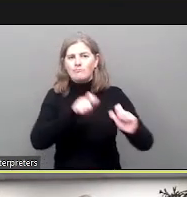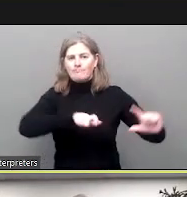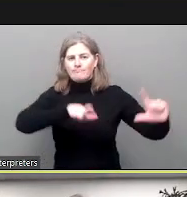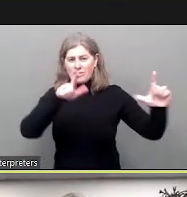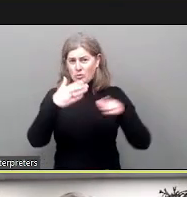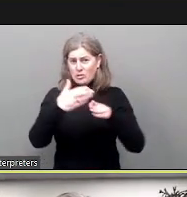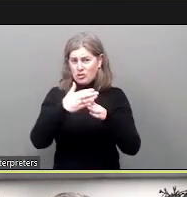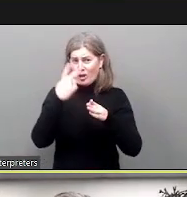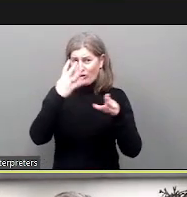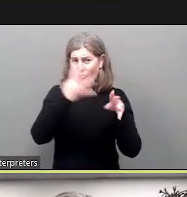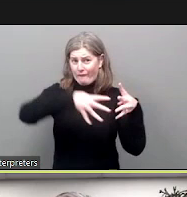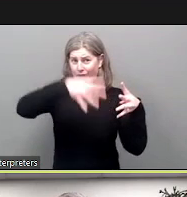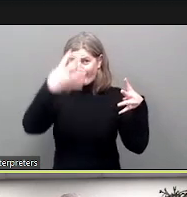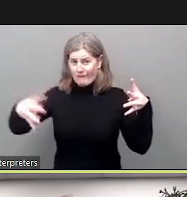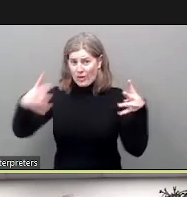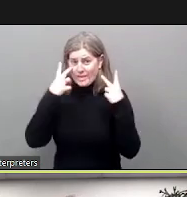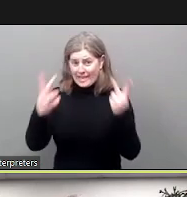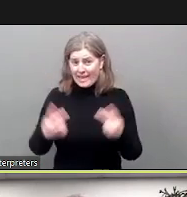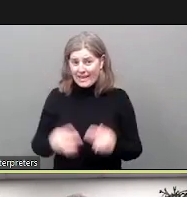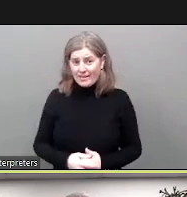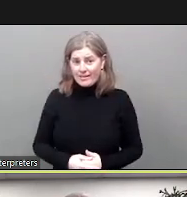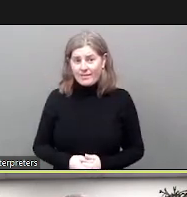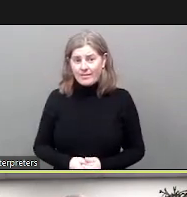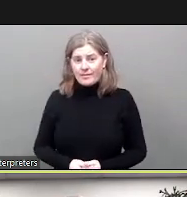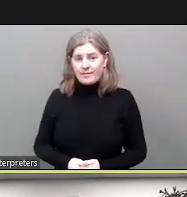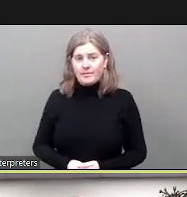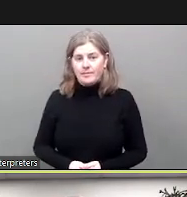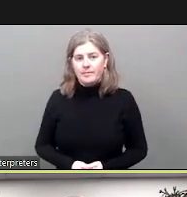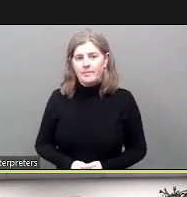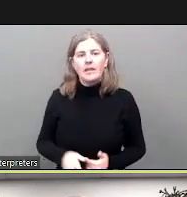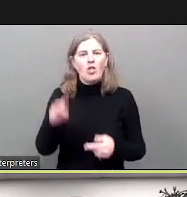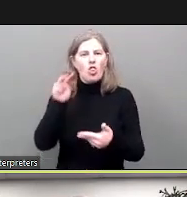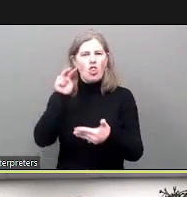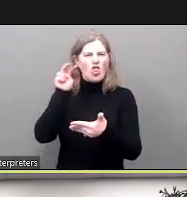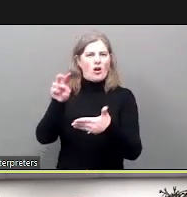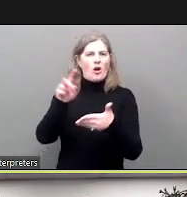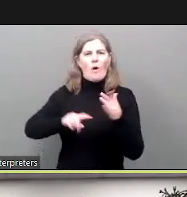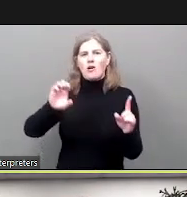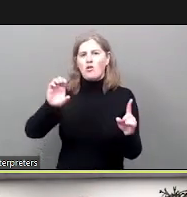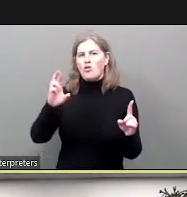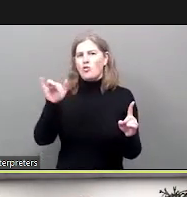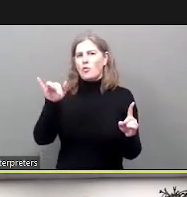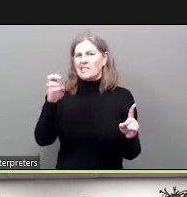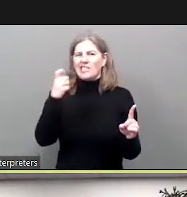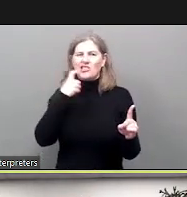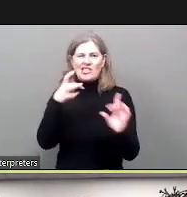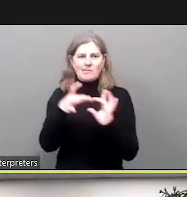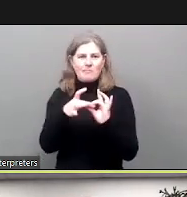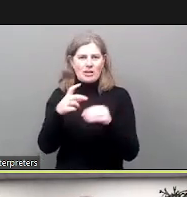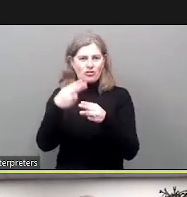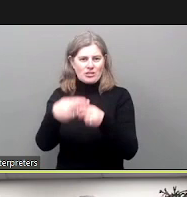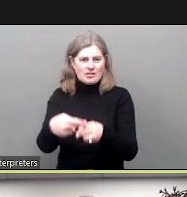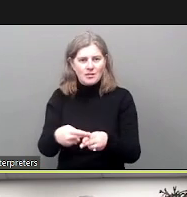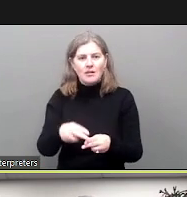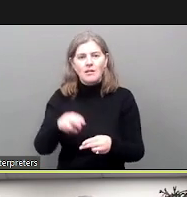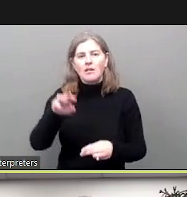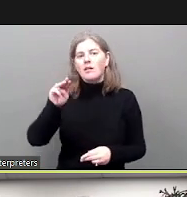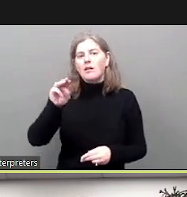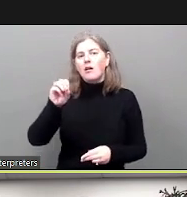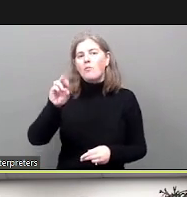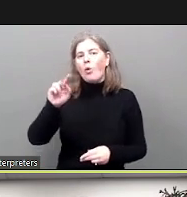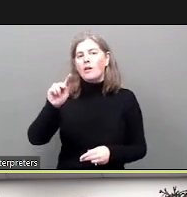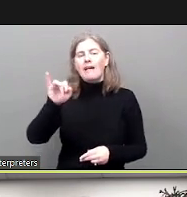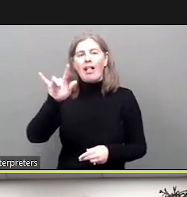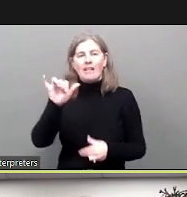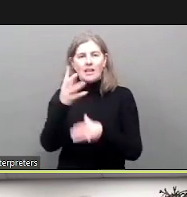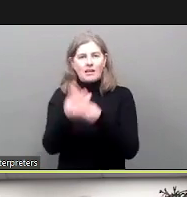see a graph now, everybody? Steve, this is the one you want to look at that Christine just referred to. It's the mortality report.